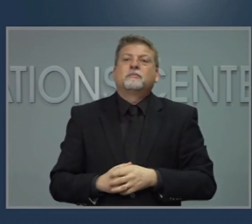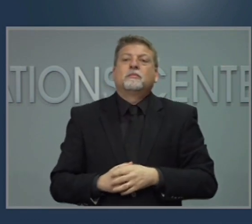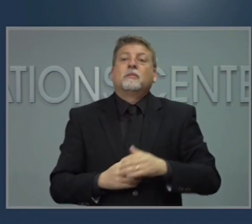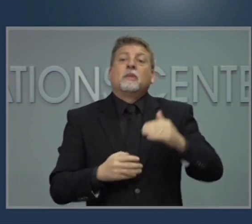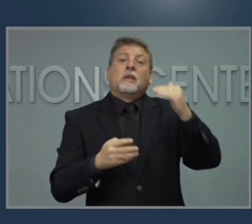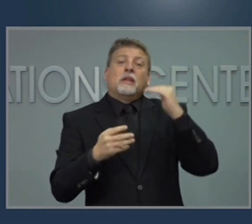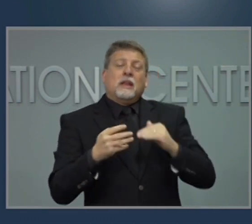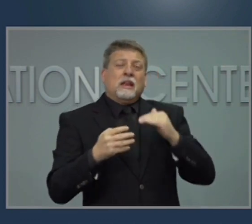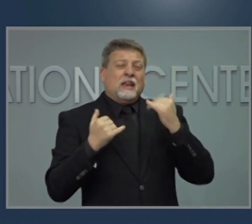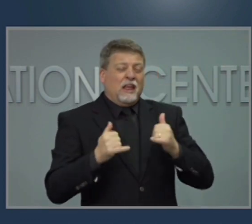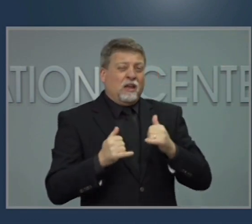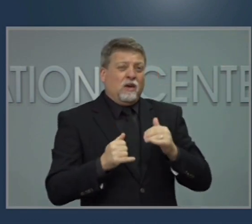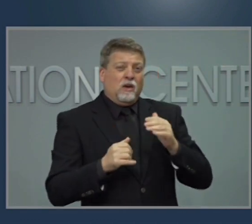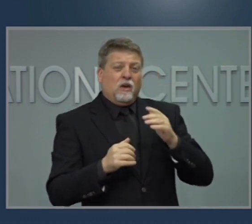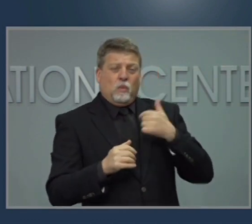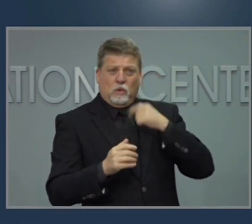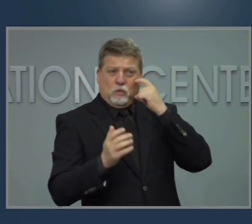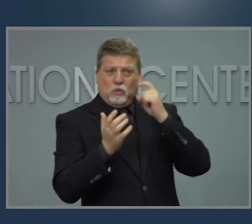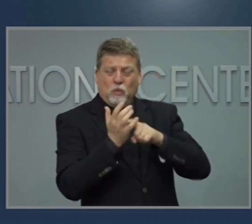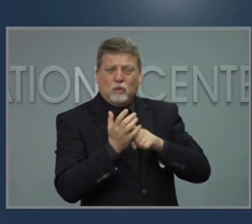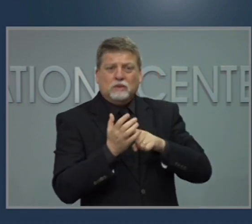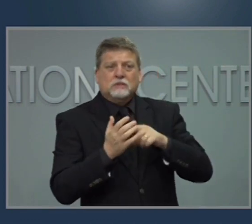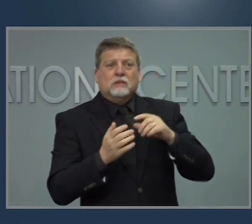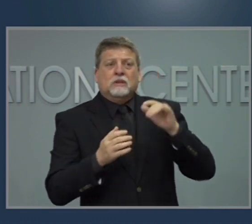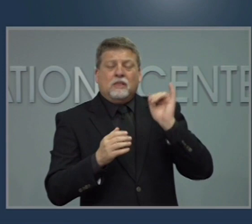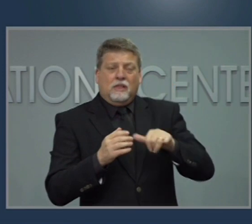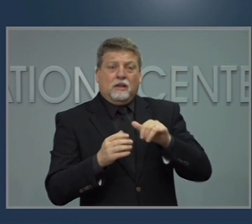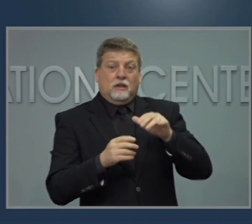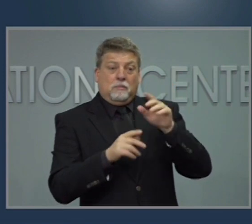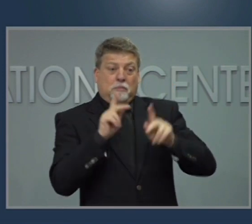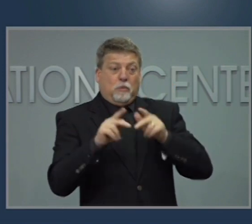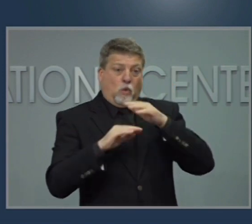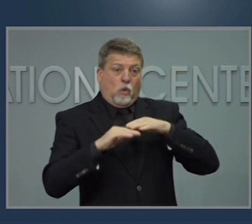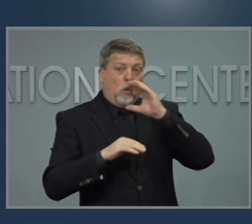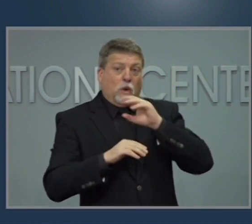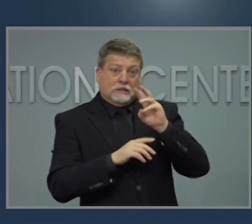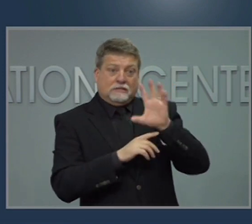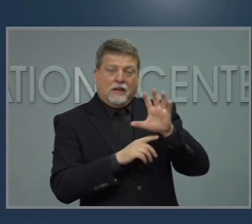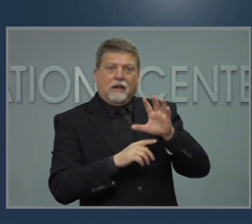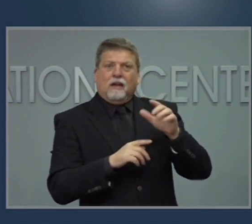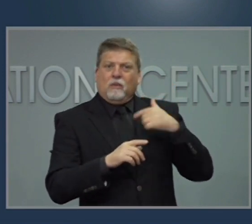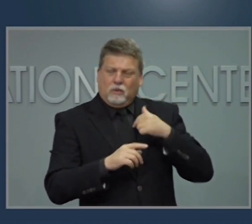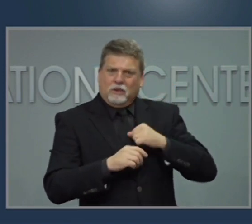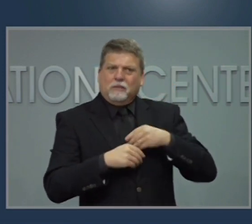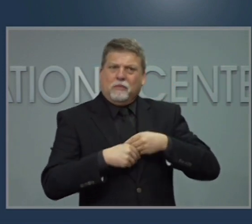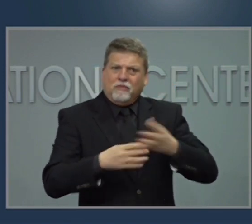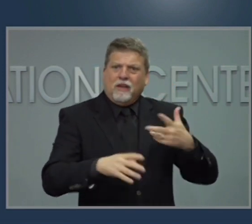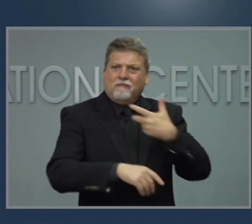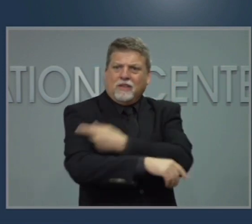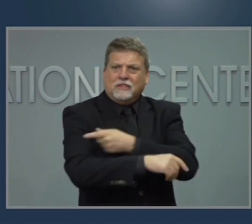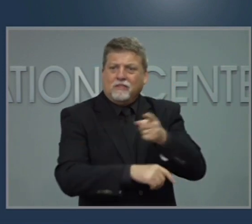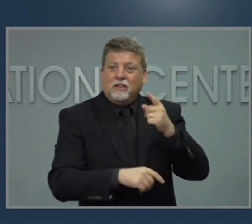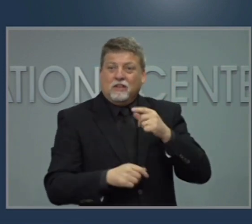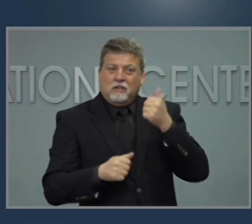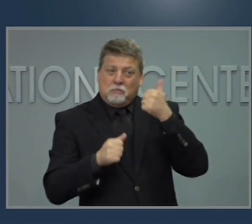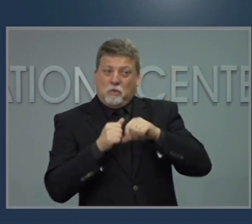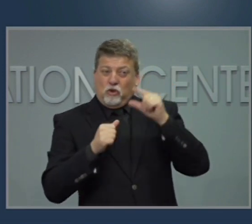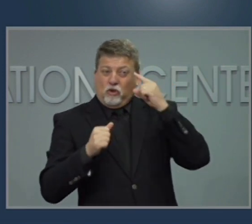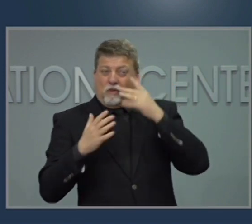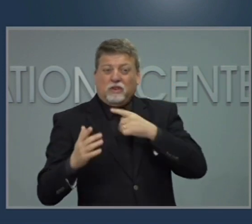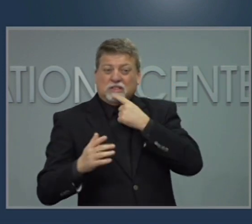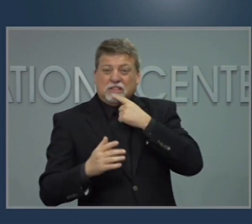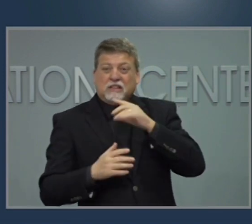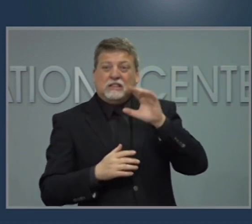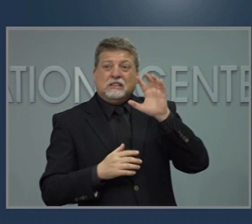serious illness from COVID have been vaccinated. As the governor said, 73% of North Carolinians 65 and older have received